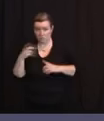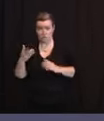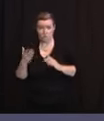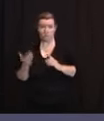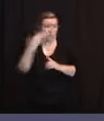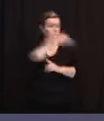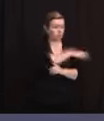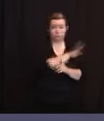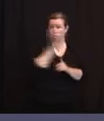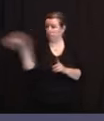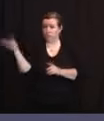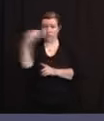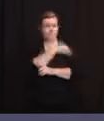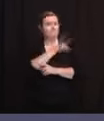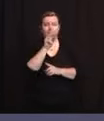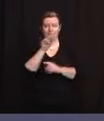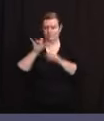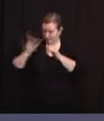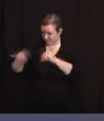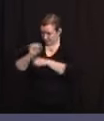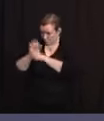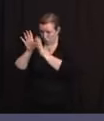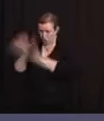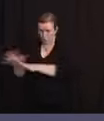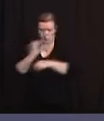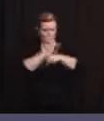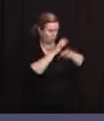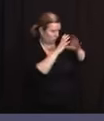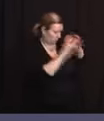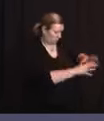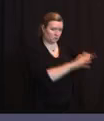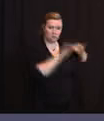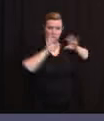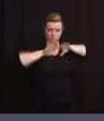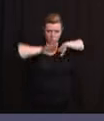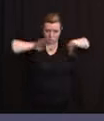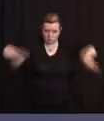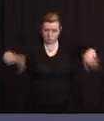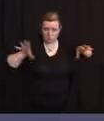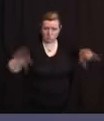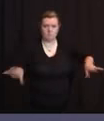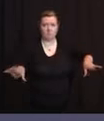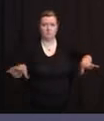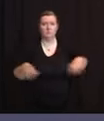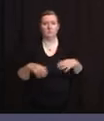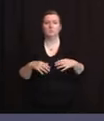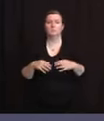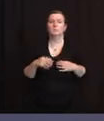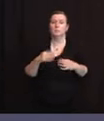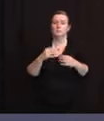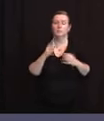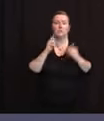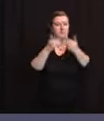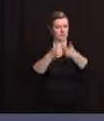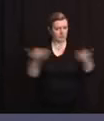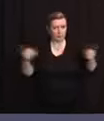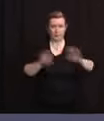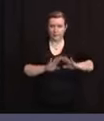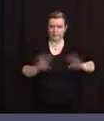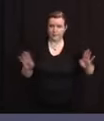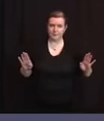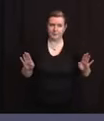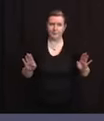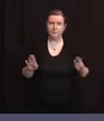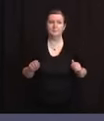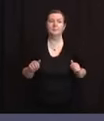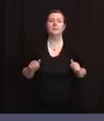and units as much as possible. We shared that creating a separate wing, unit, or floor to accept